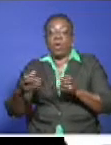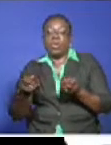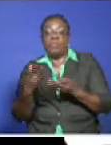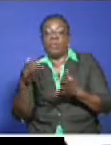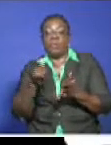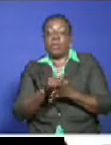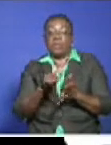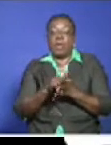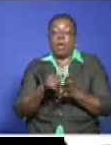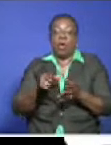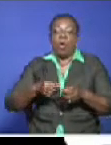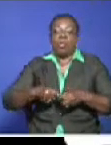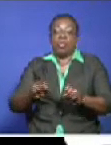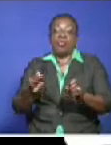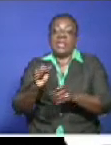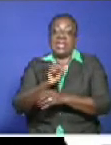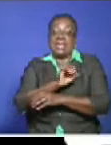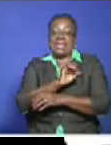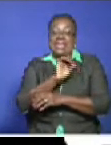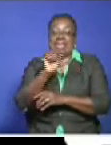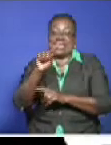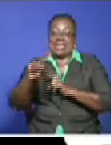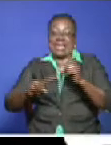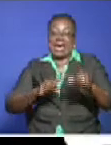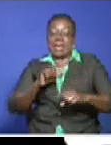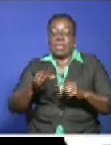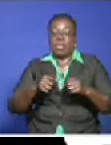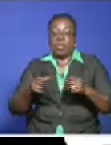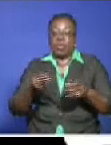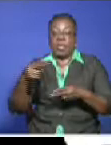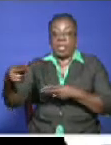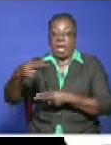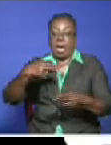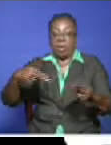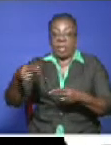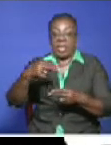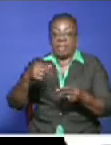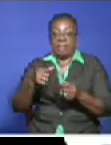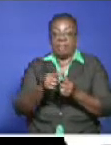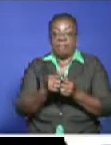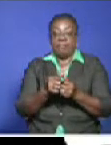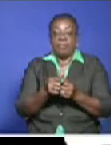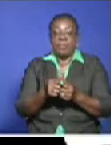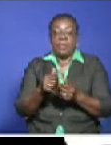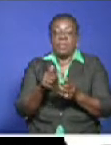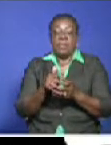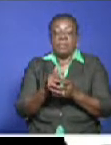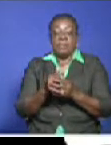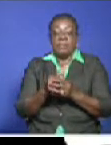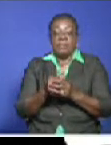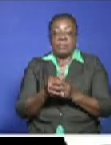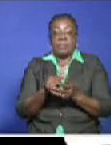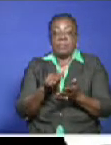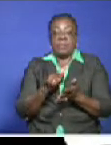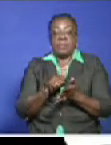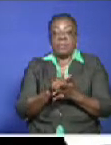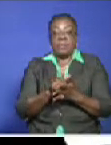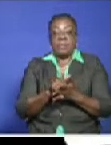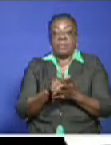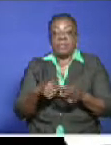our road signage, even though we had not had many of them before that time, due